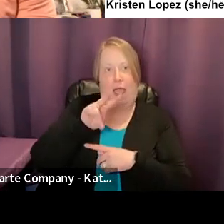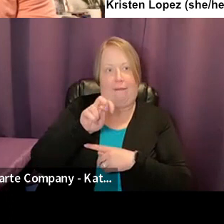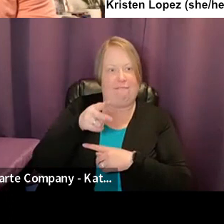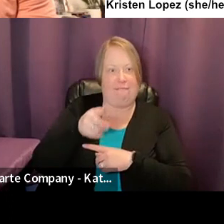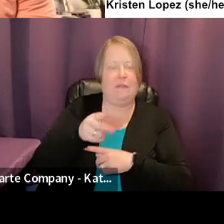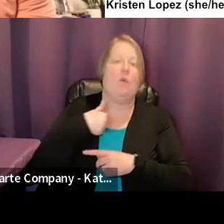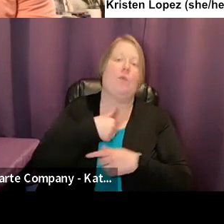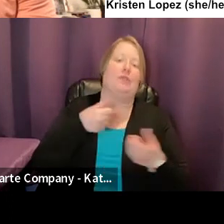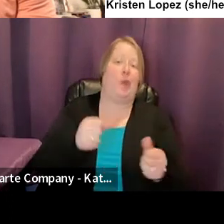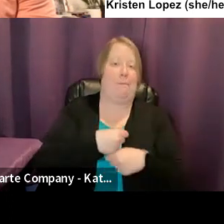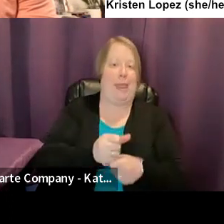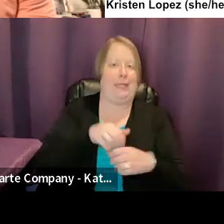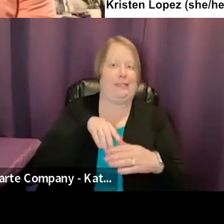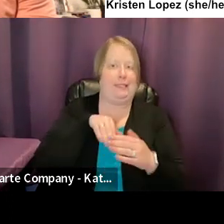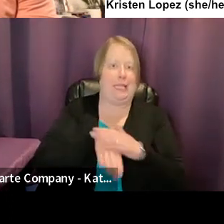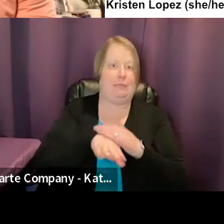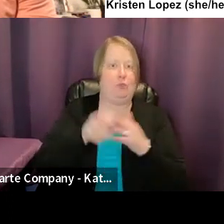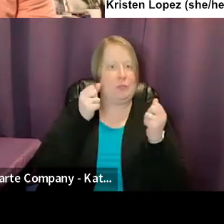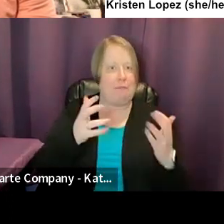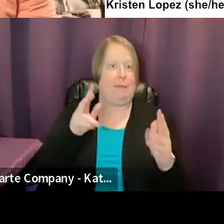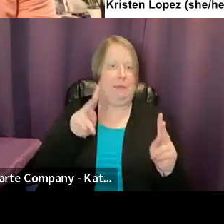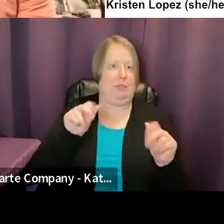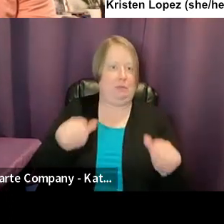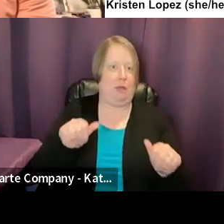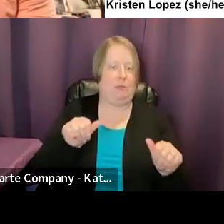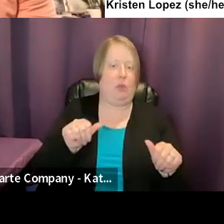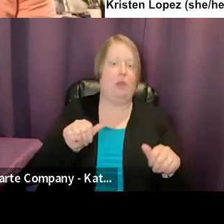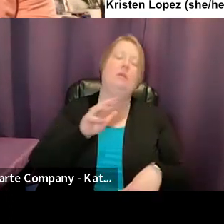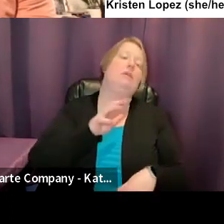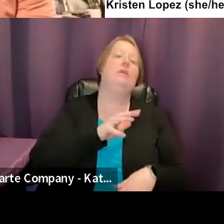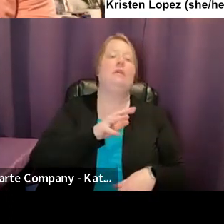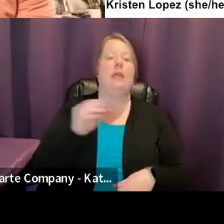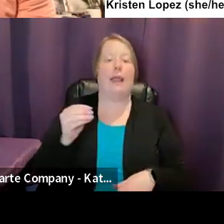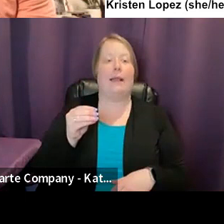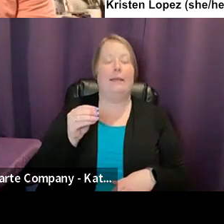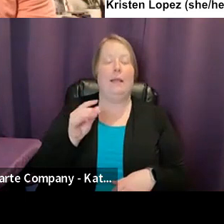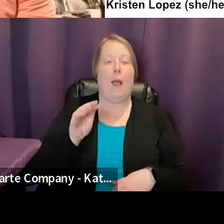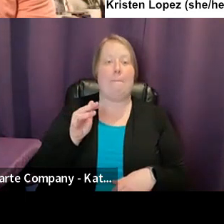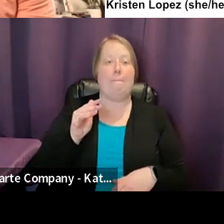as accessible to as many people as possible. And